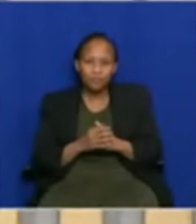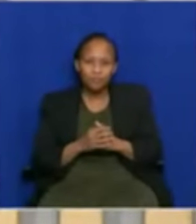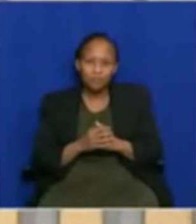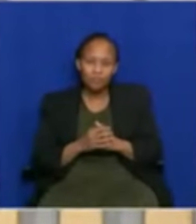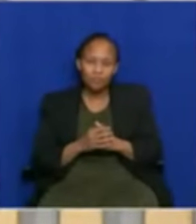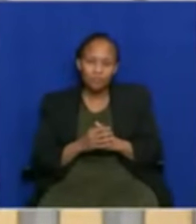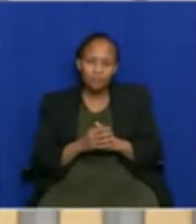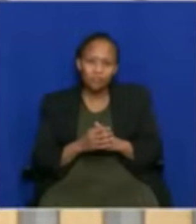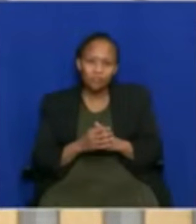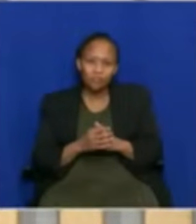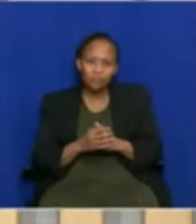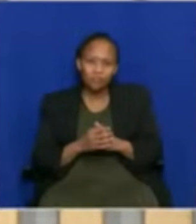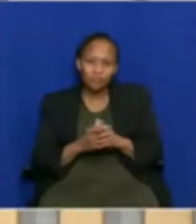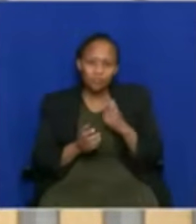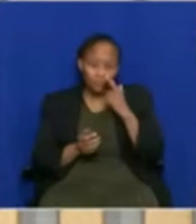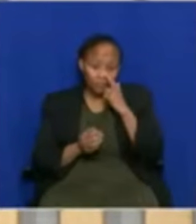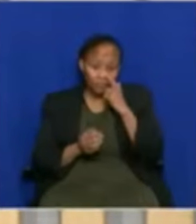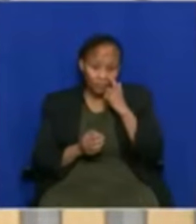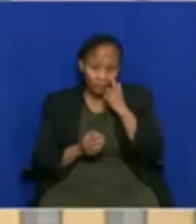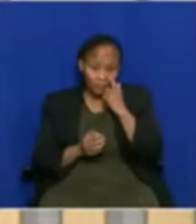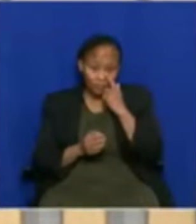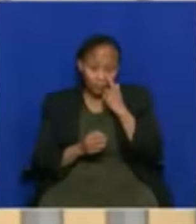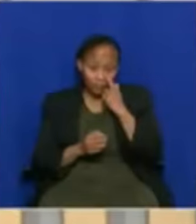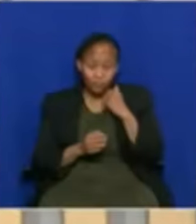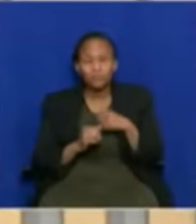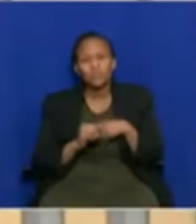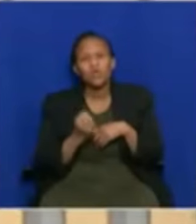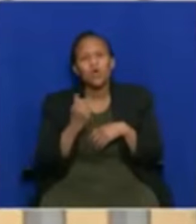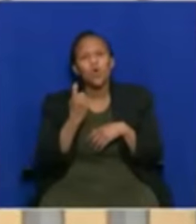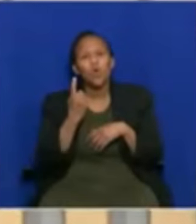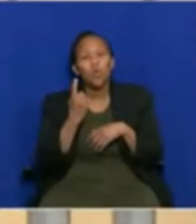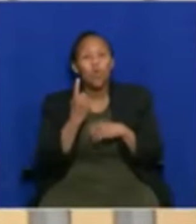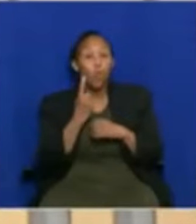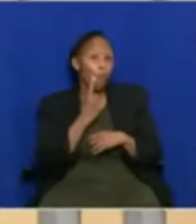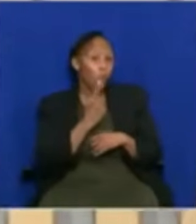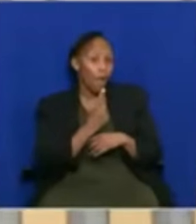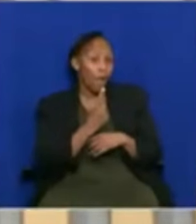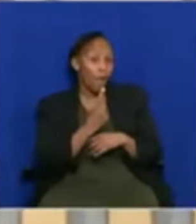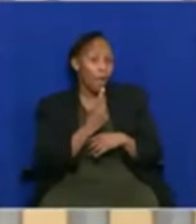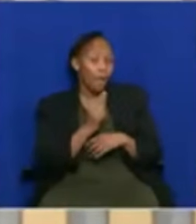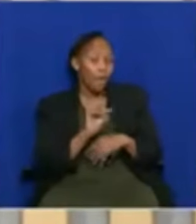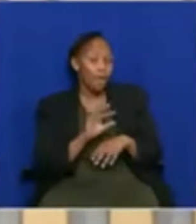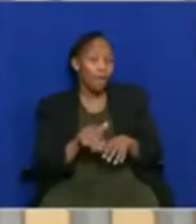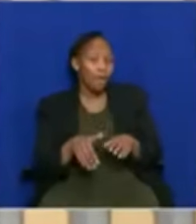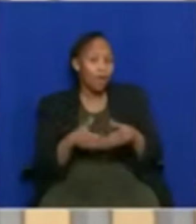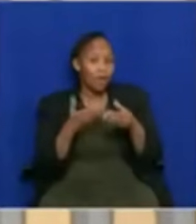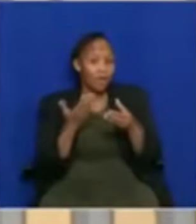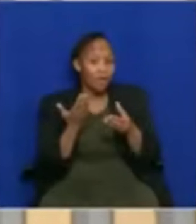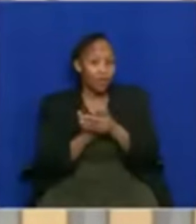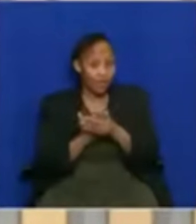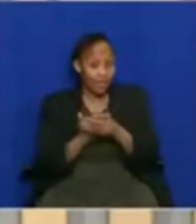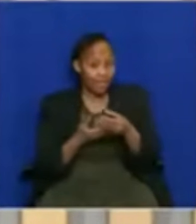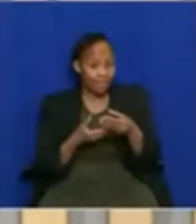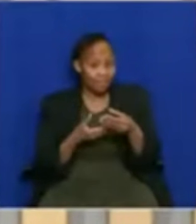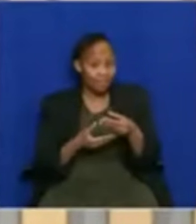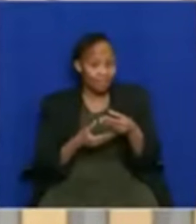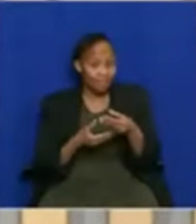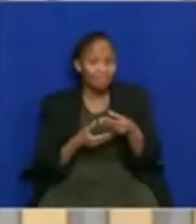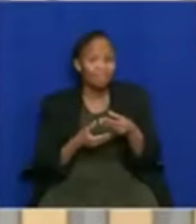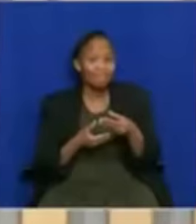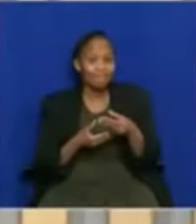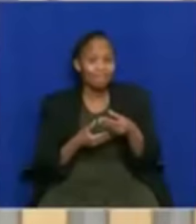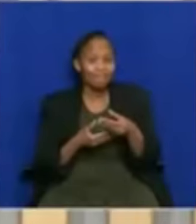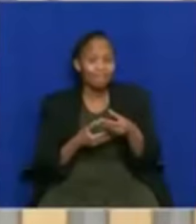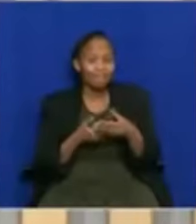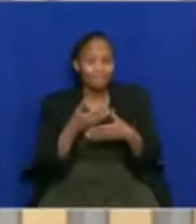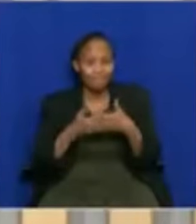one docket, there's 2 or 3 allegations in one. It's mixed up, and then it's like nepotism,